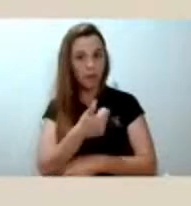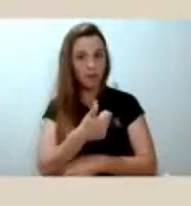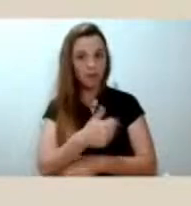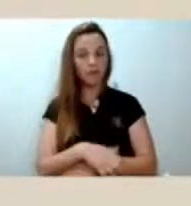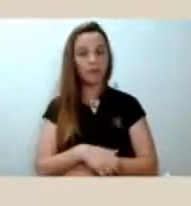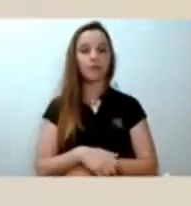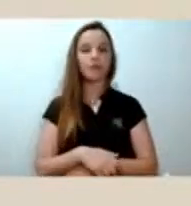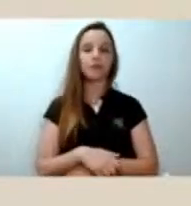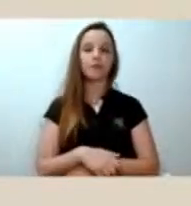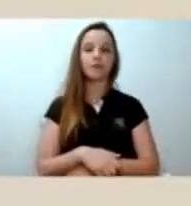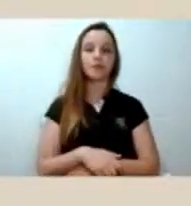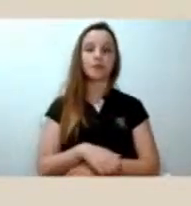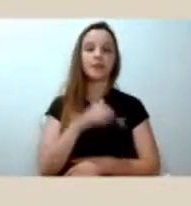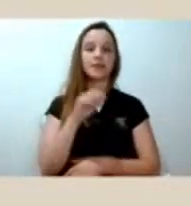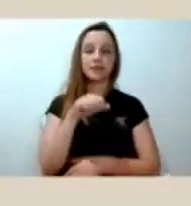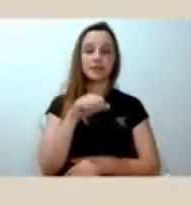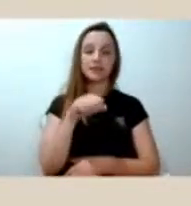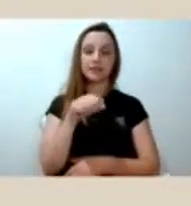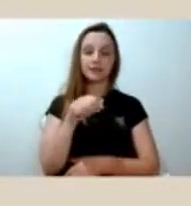Jovan. Okay.